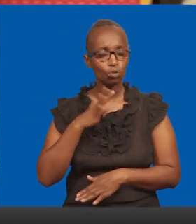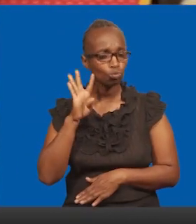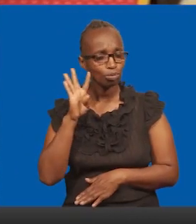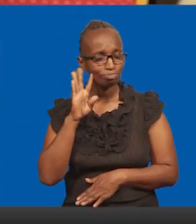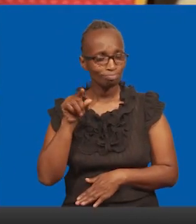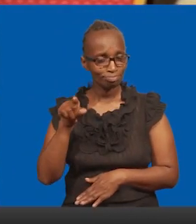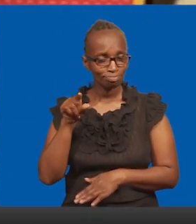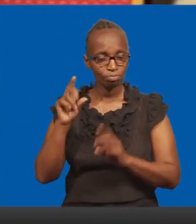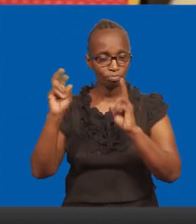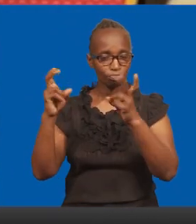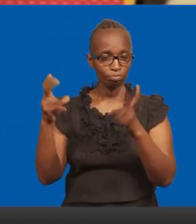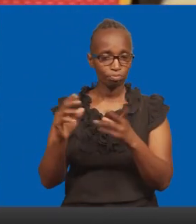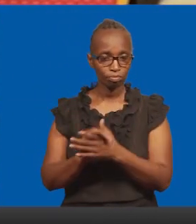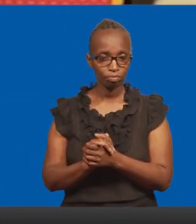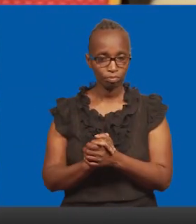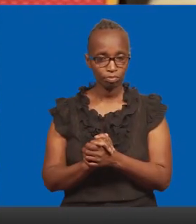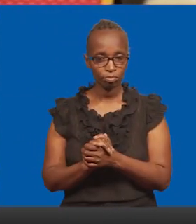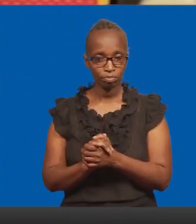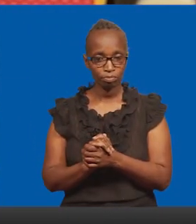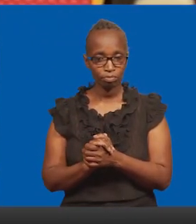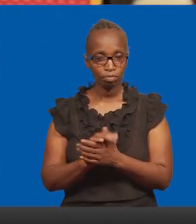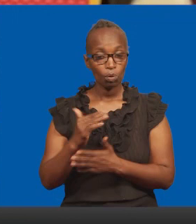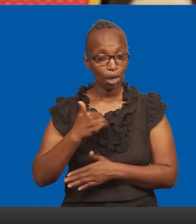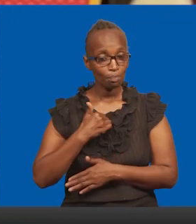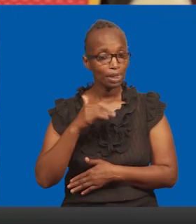So I do not want to hear those stories.